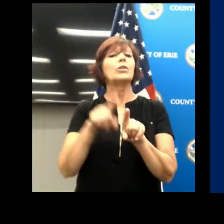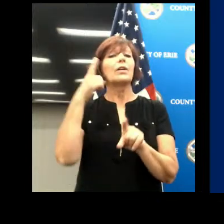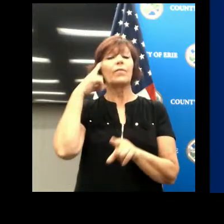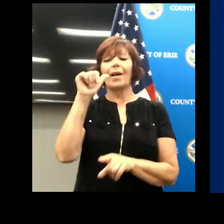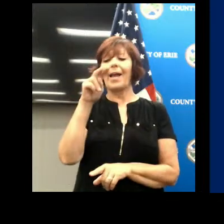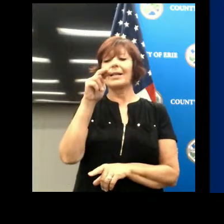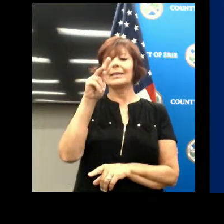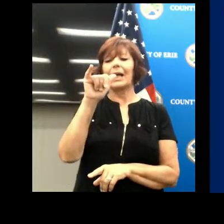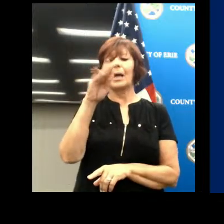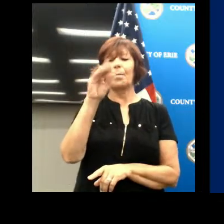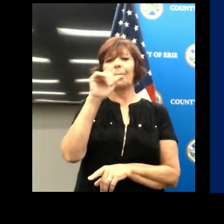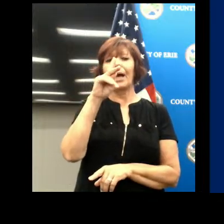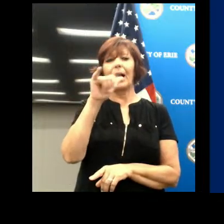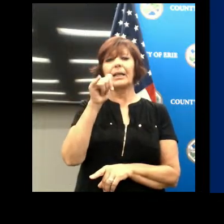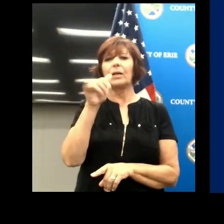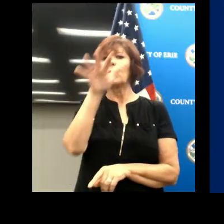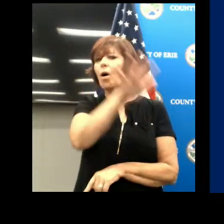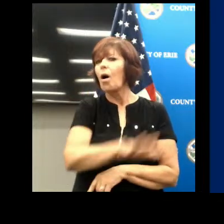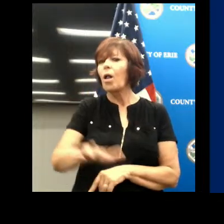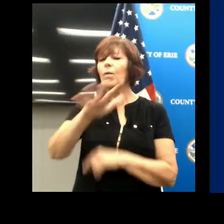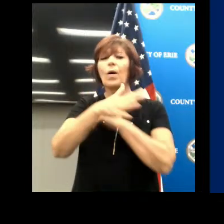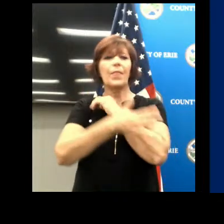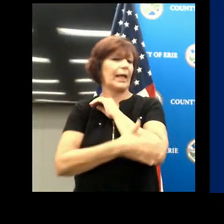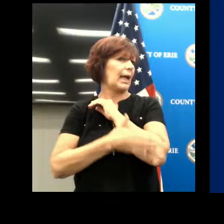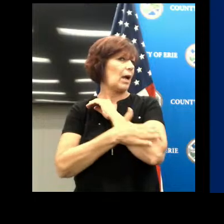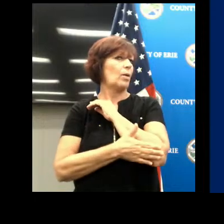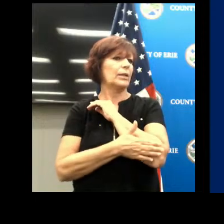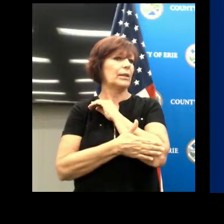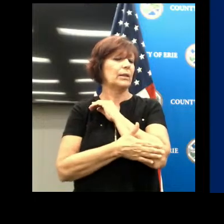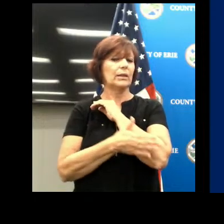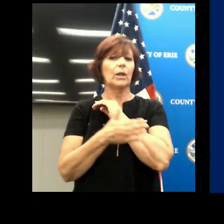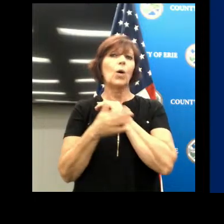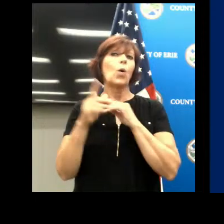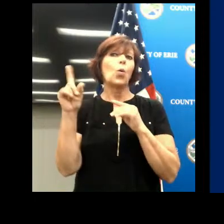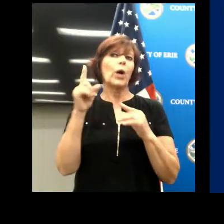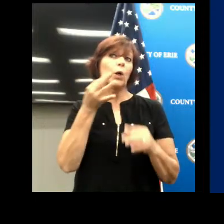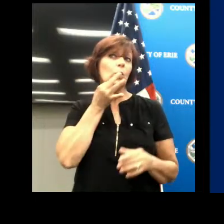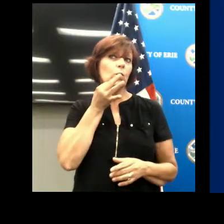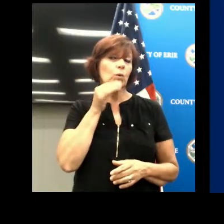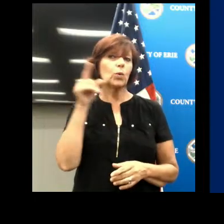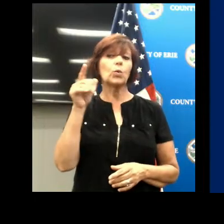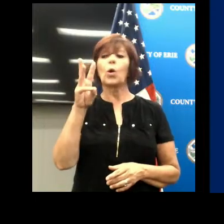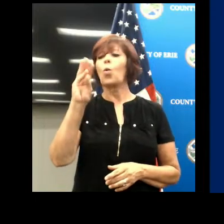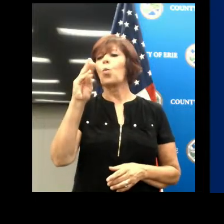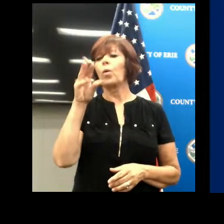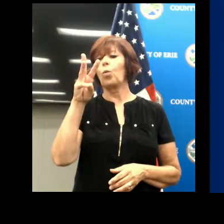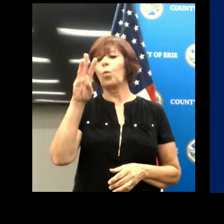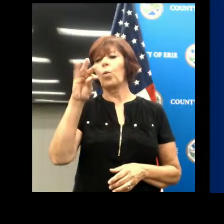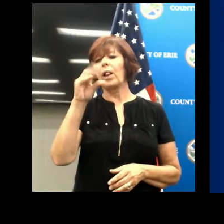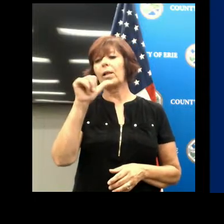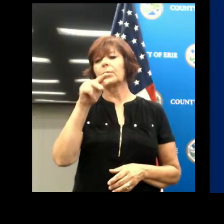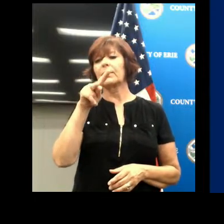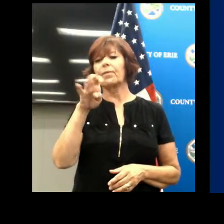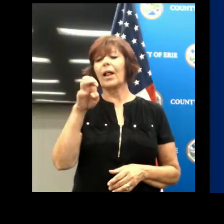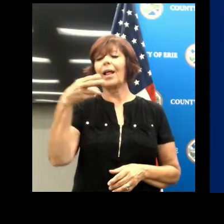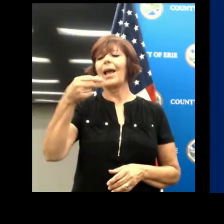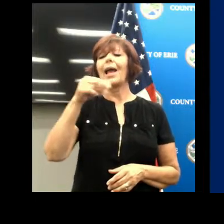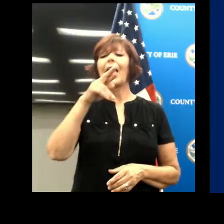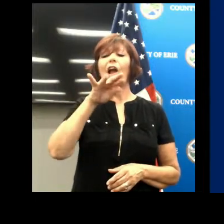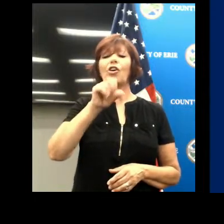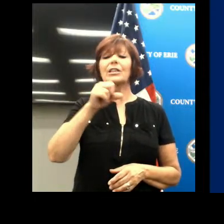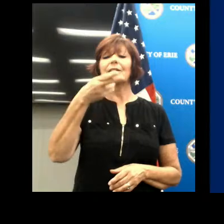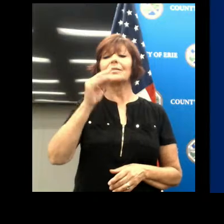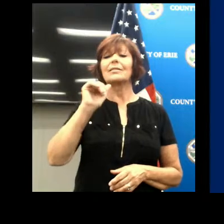again, we're throughout the county during the month. So coming up, we're going to be in Williamsville at the Harris Hill Fire